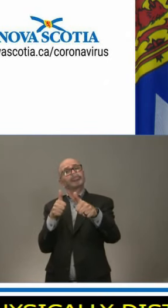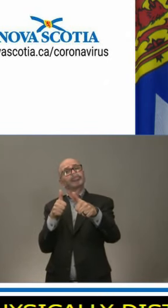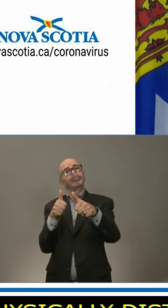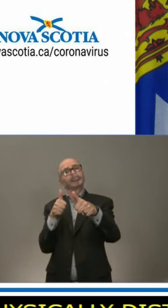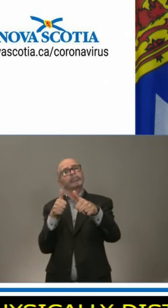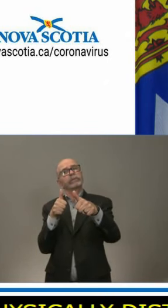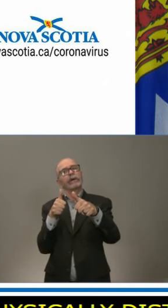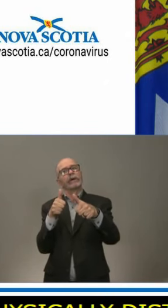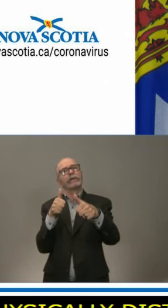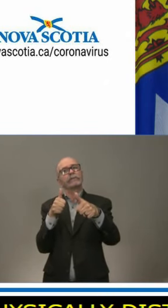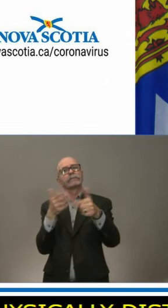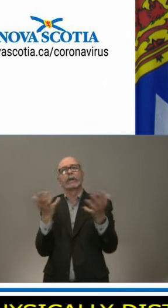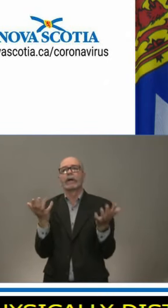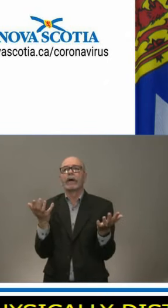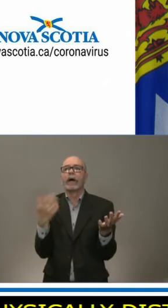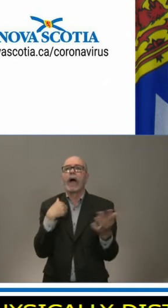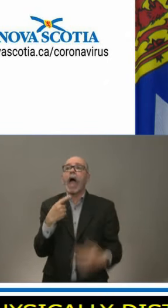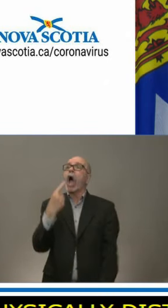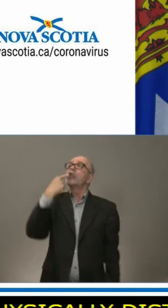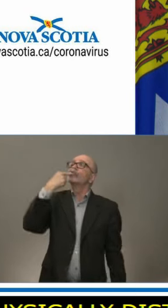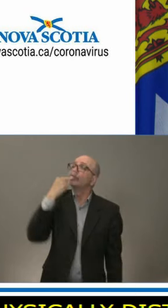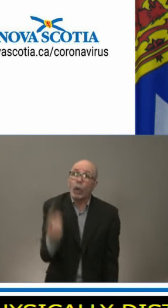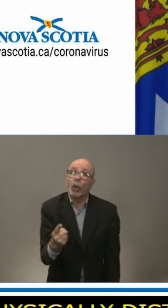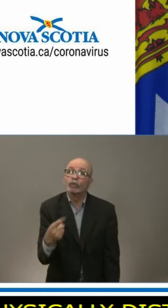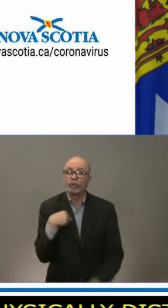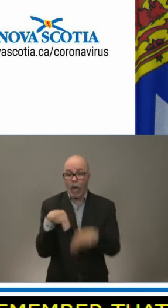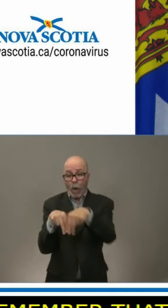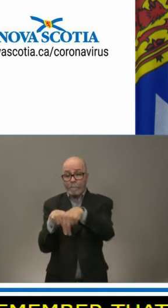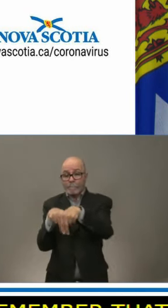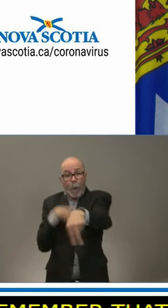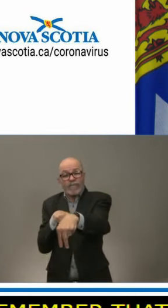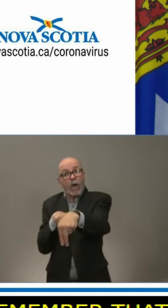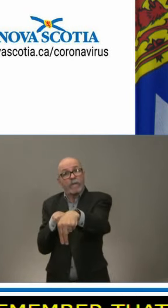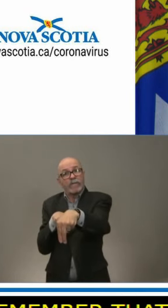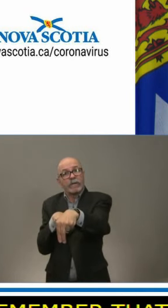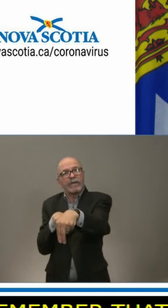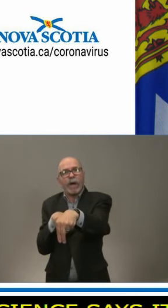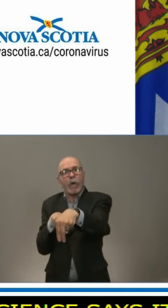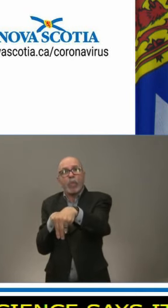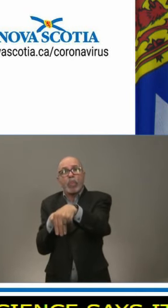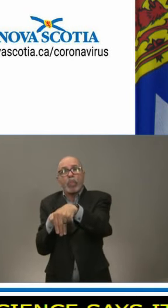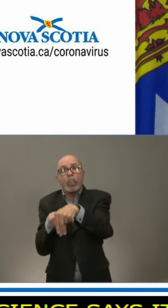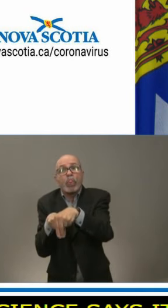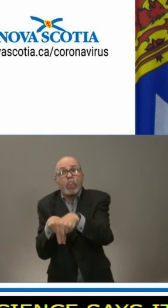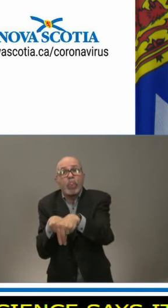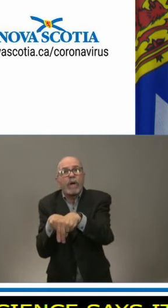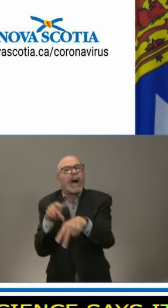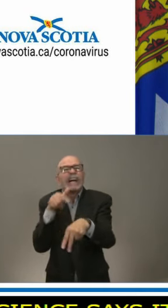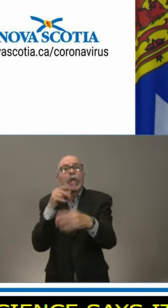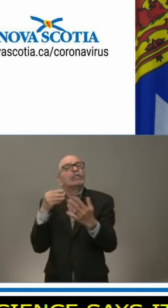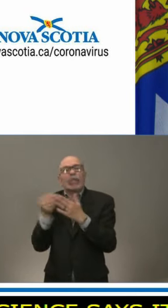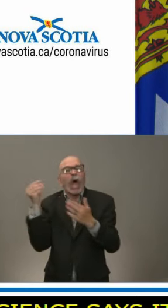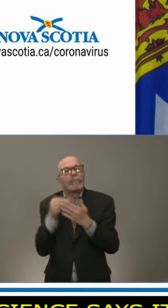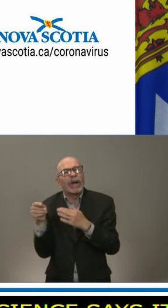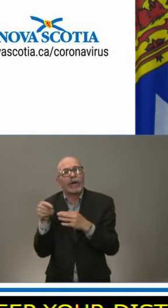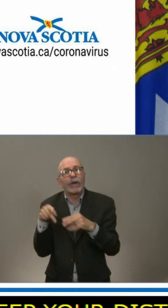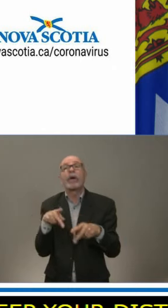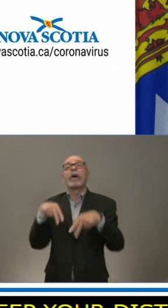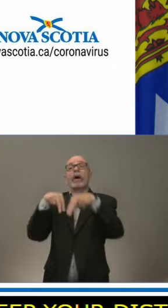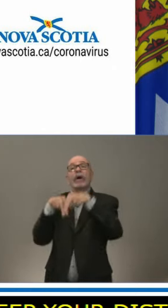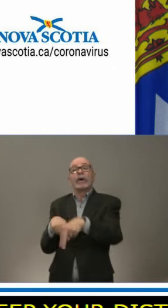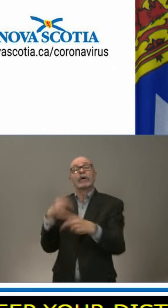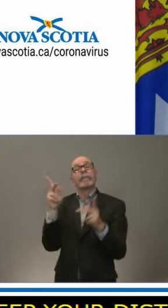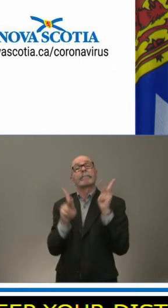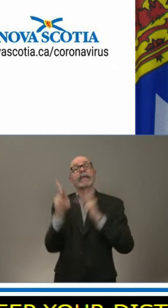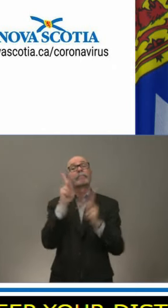just do it. Keep your distance. It's not just shopping, though, unfortunately. We are now focusing on communities that we